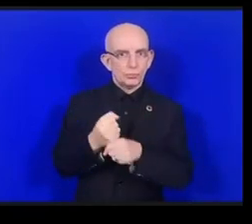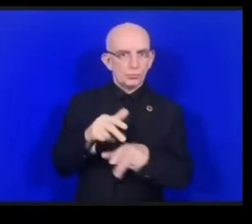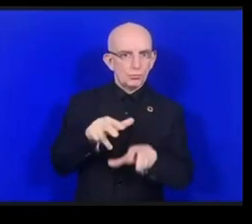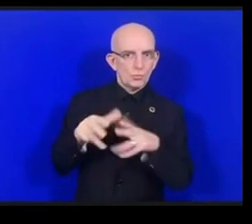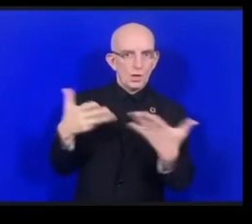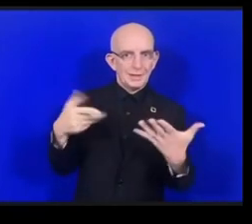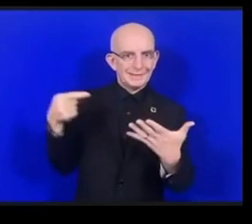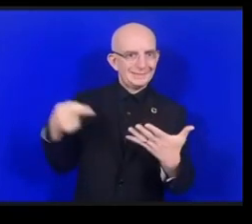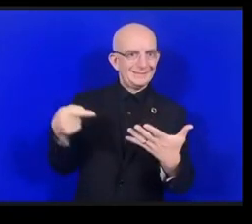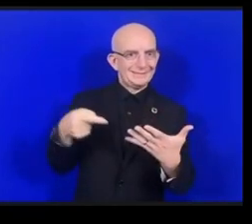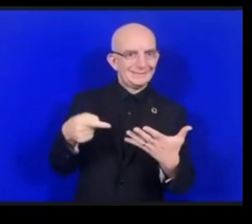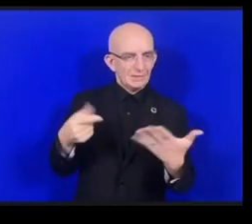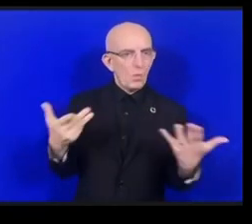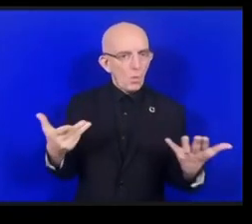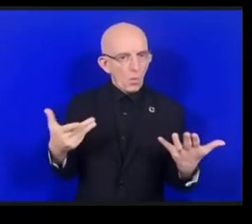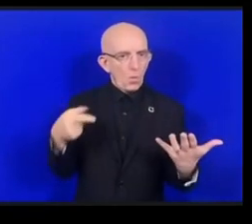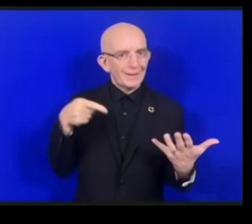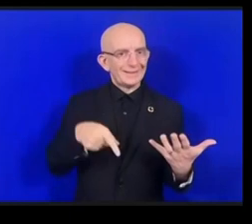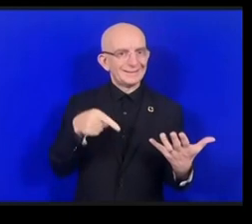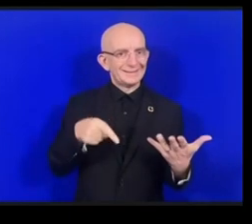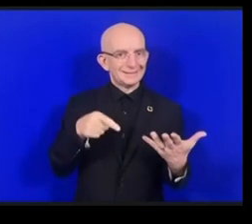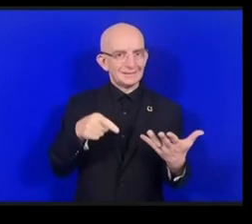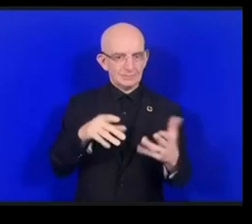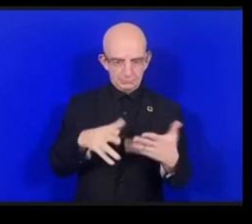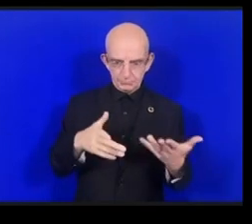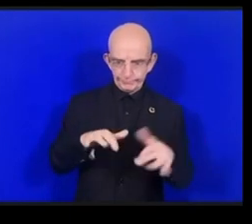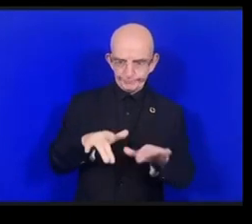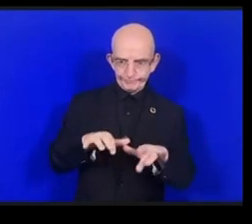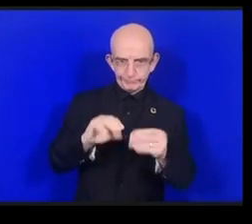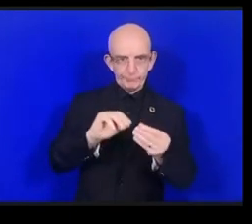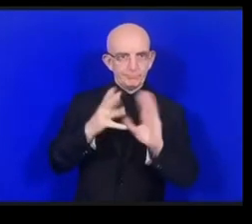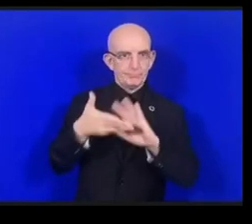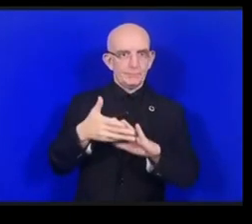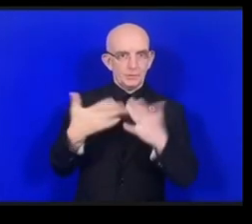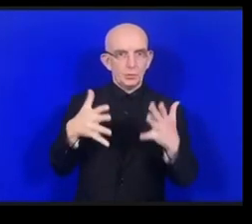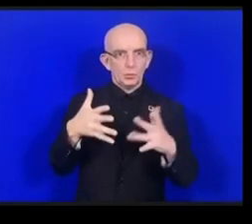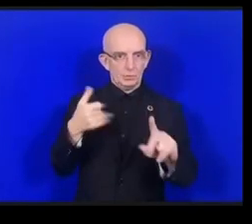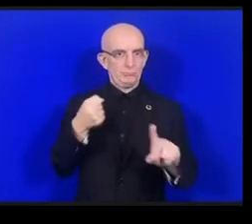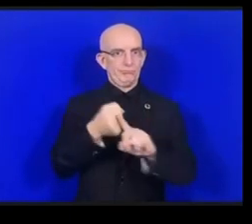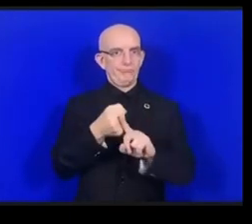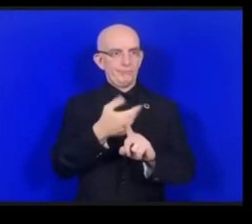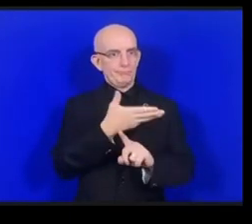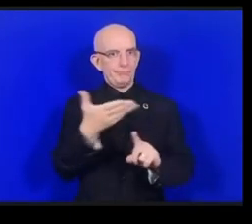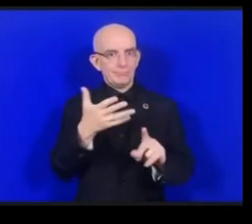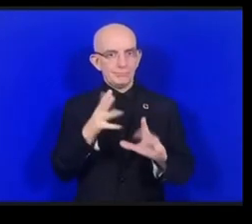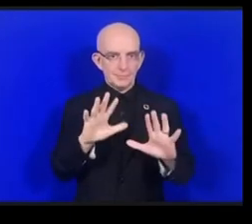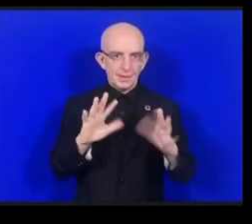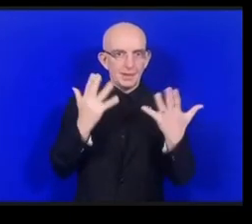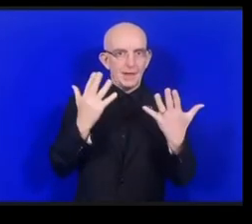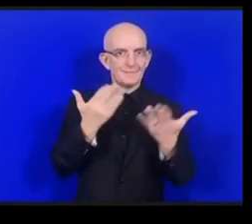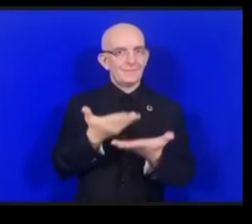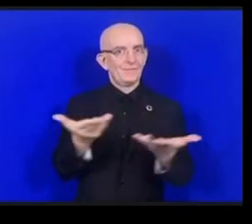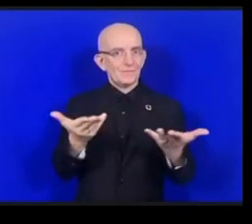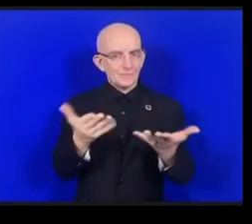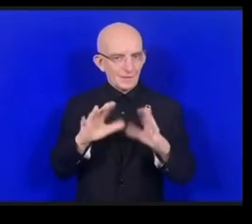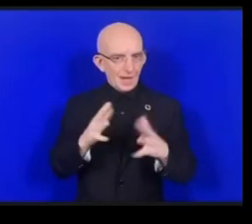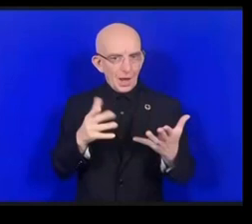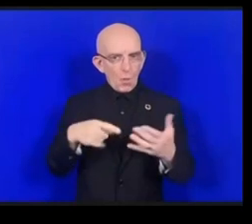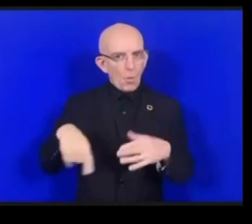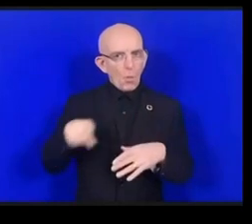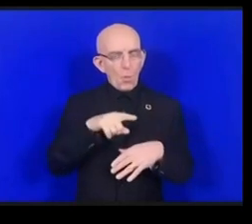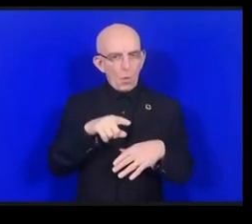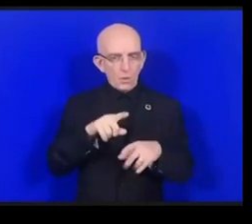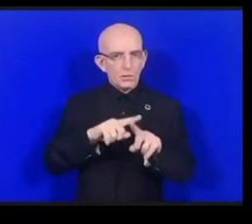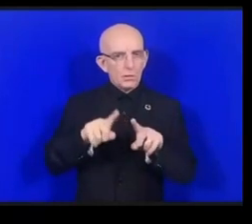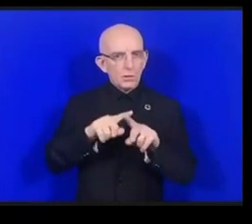the orans are working uh social media orans are working uh using our